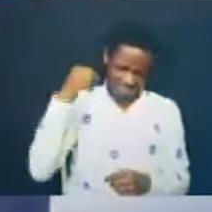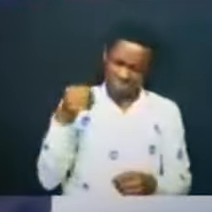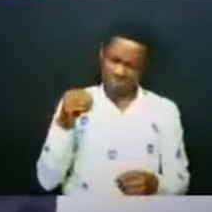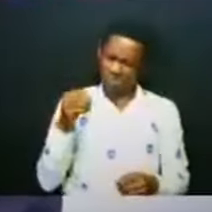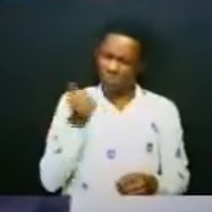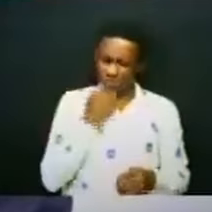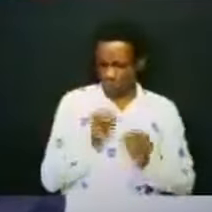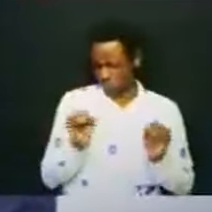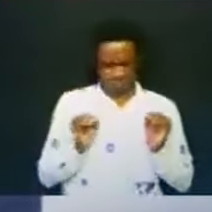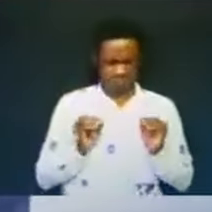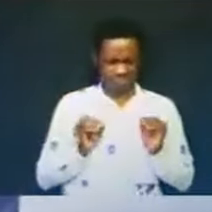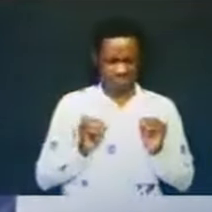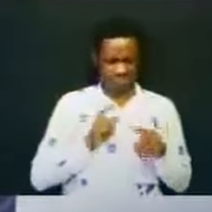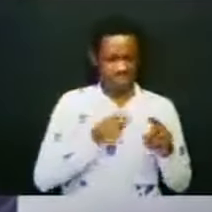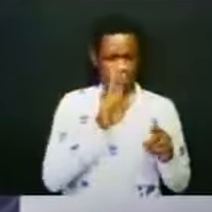fact